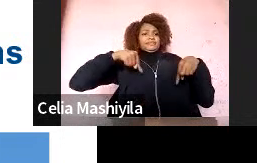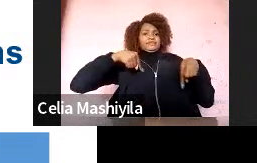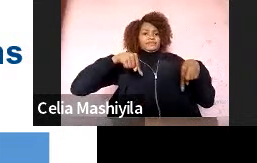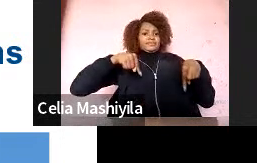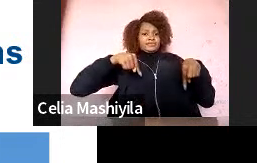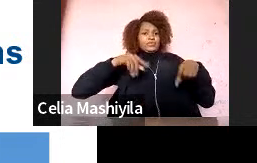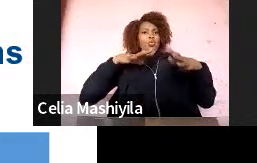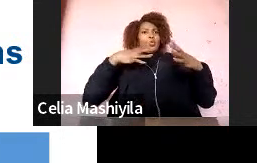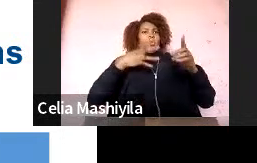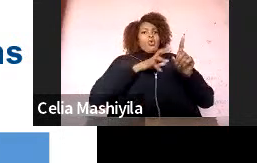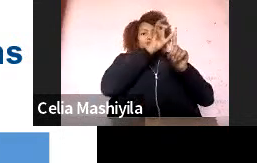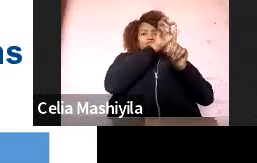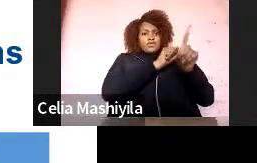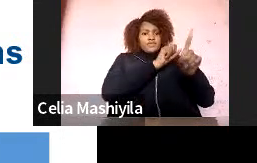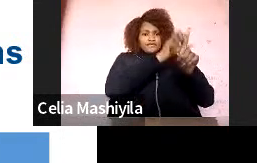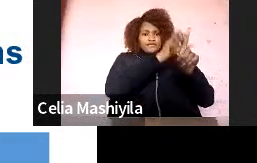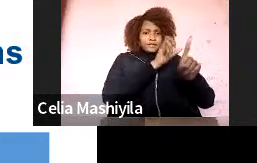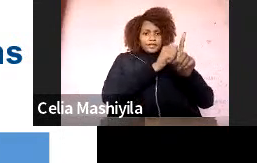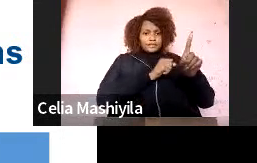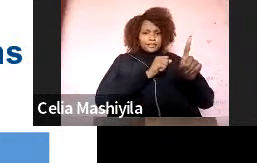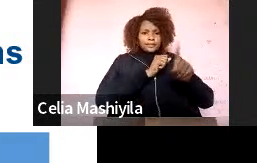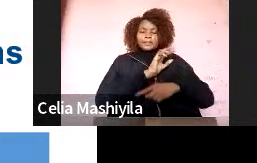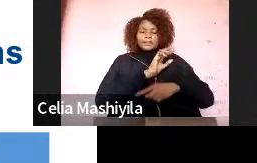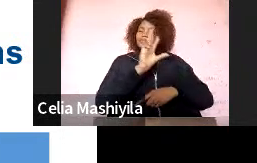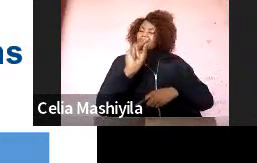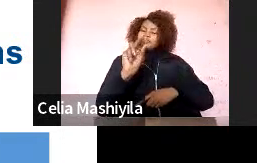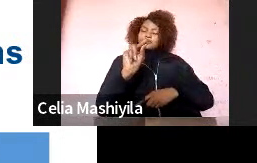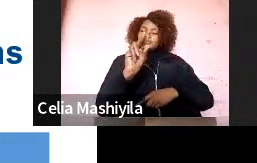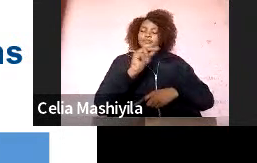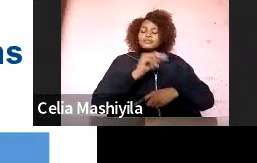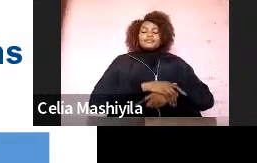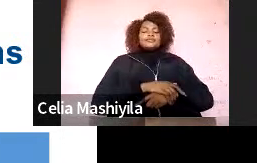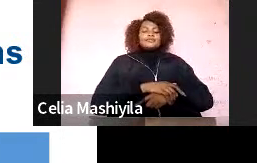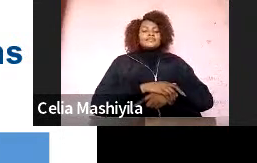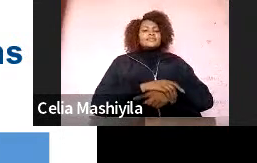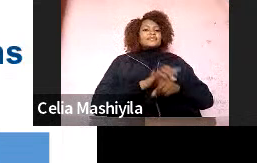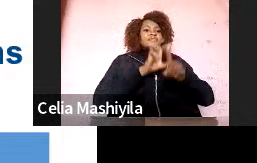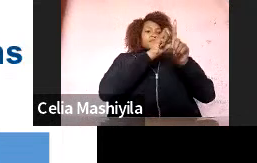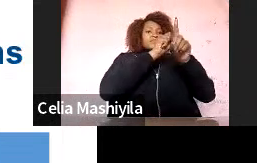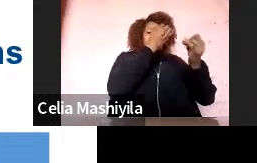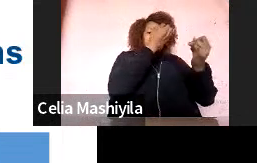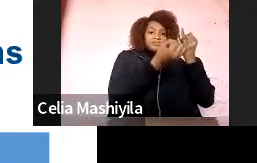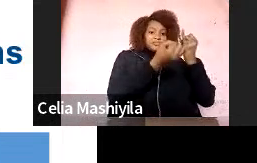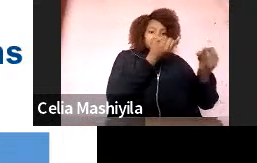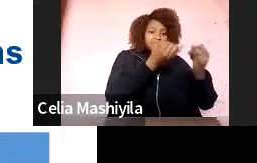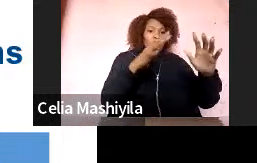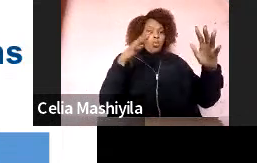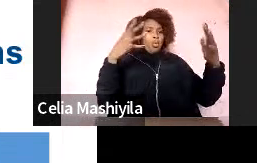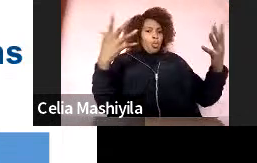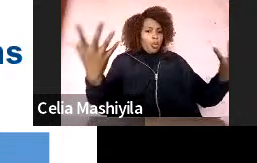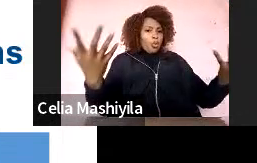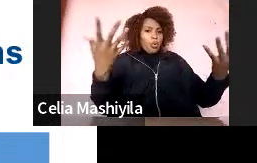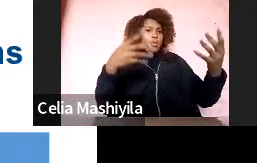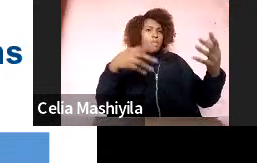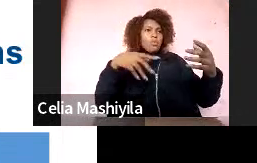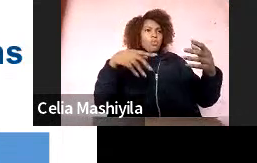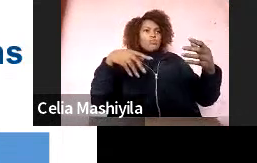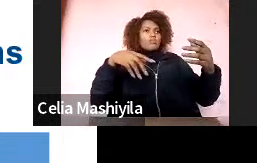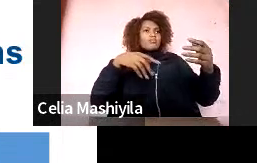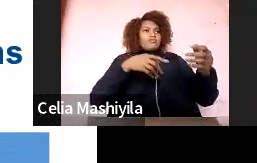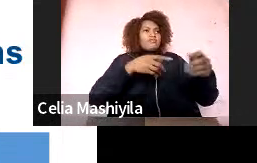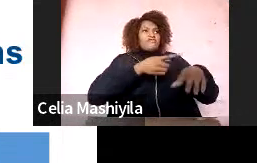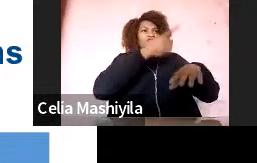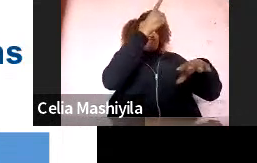of whatever sort it might be. Either sexual harassment, it should not be there. Either intimidation, it should not be